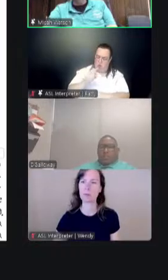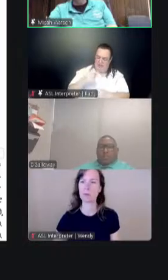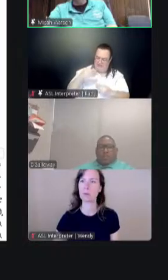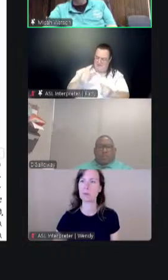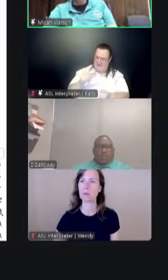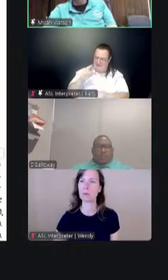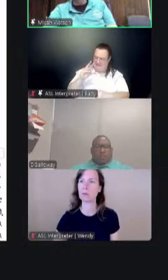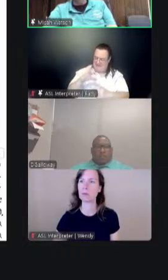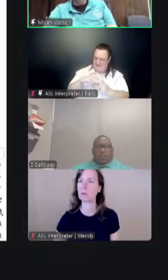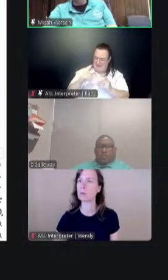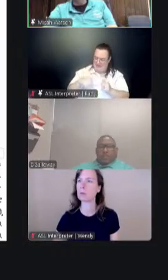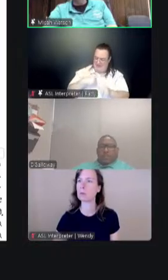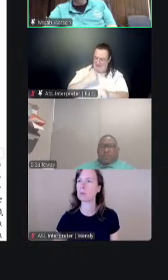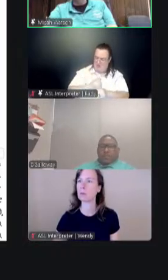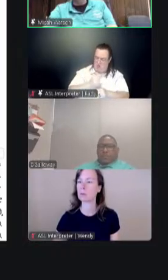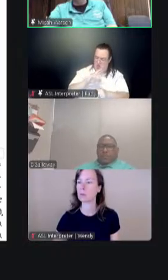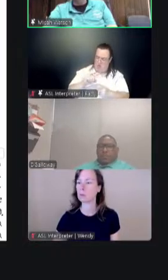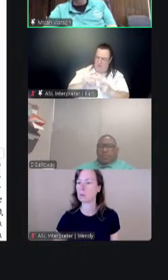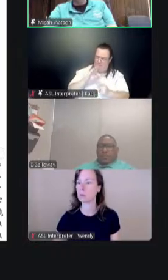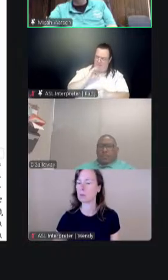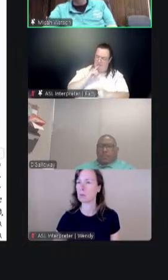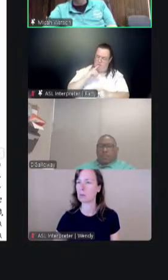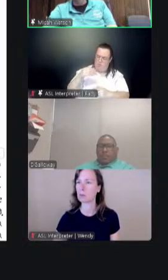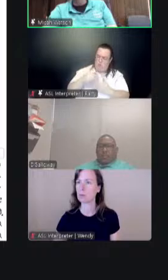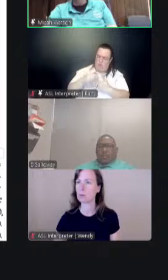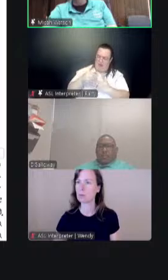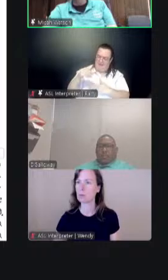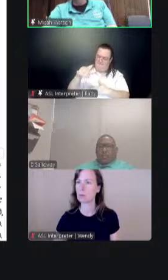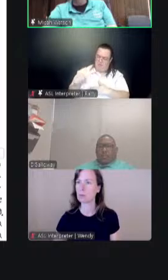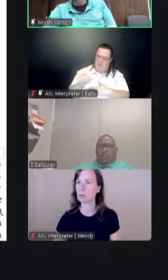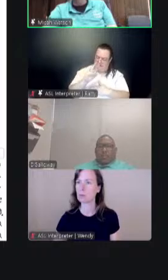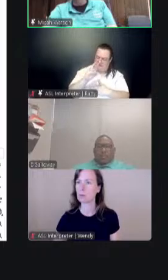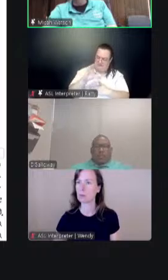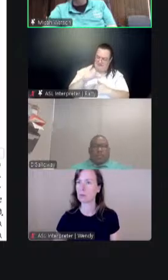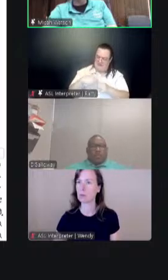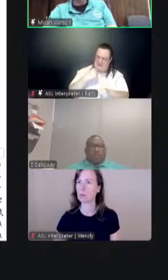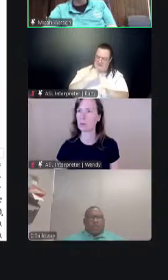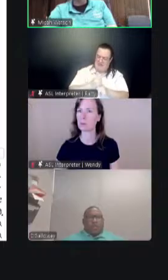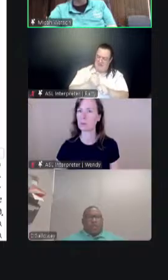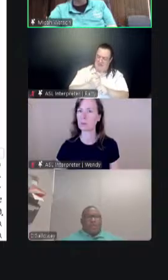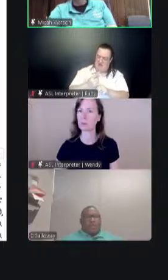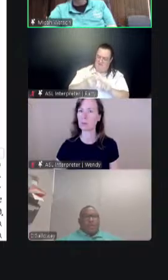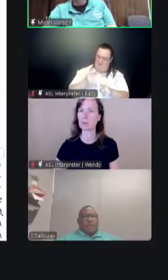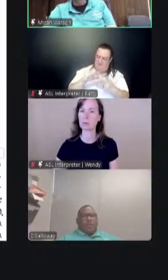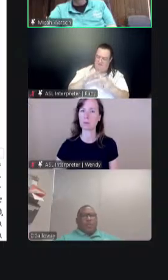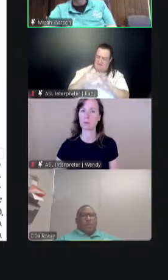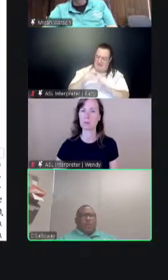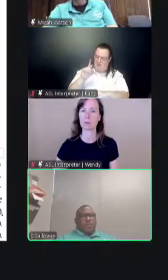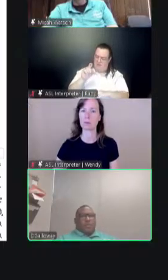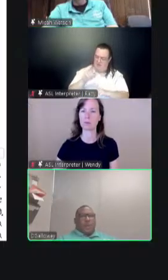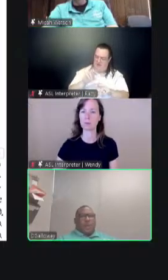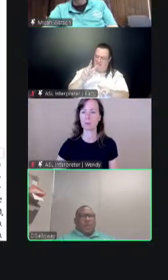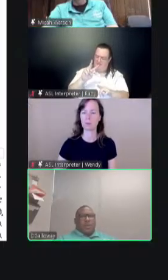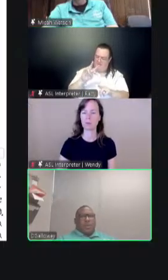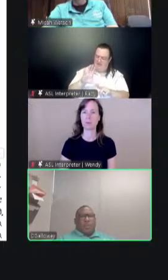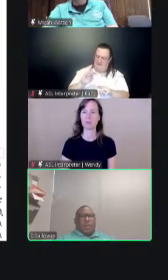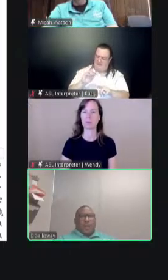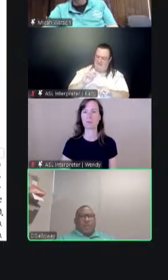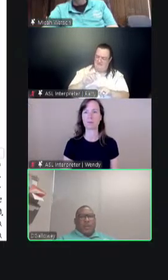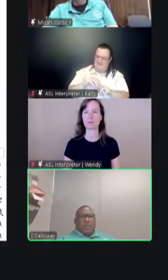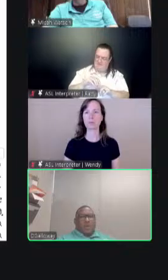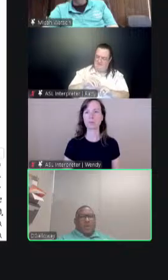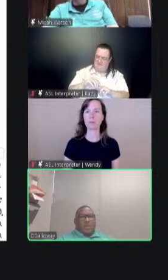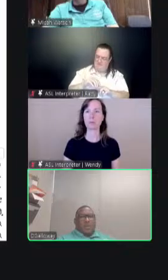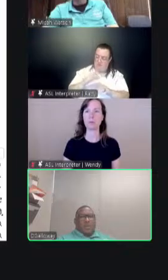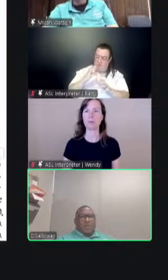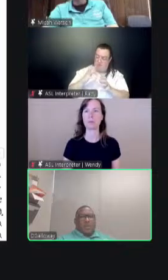or getting reimbursed $600 a year from the town? Vice Mayor, go ahead. Well, do you want me to answer